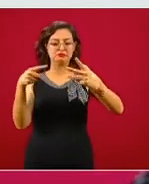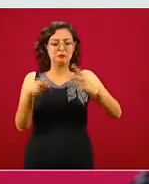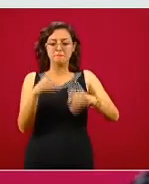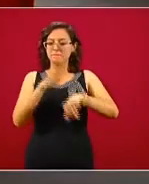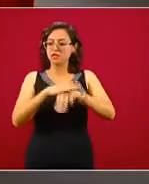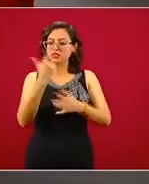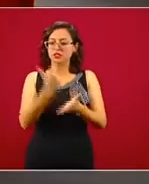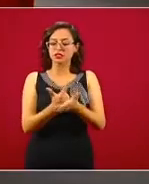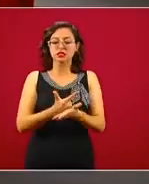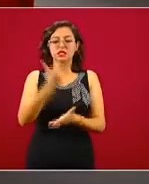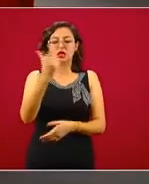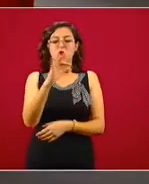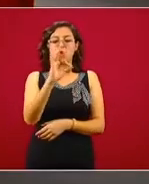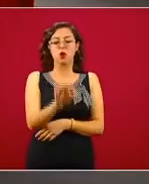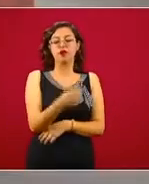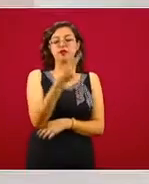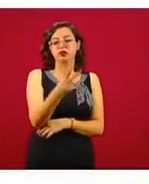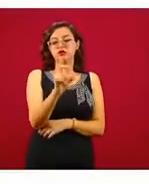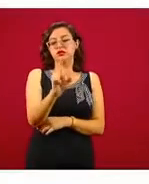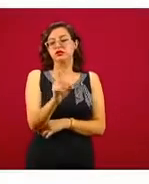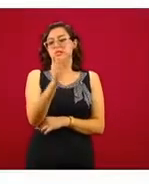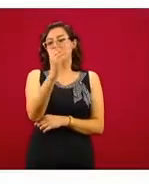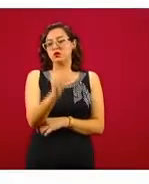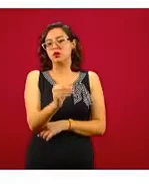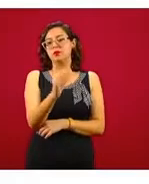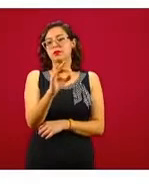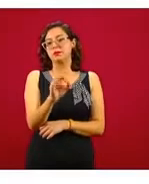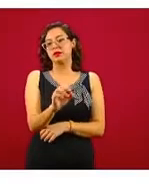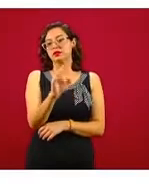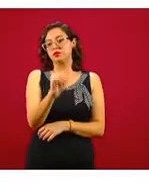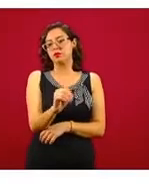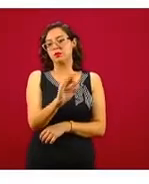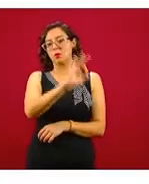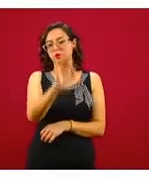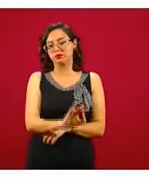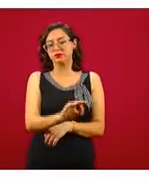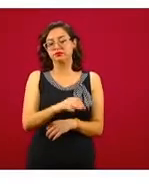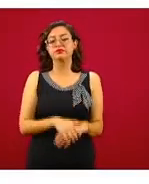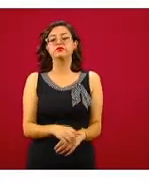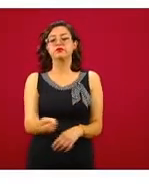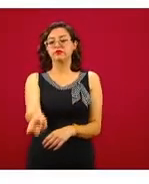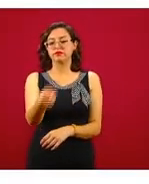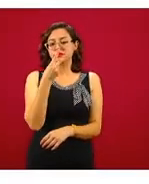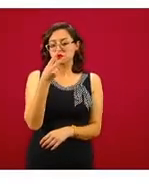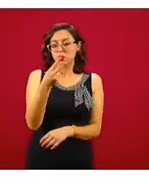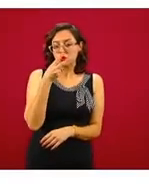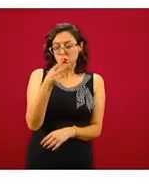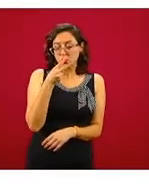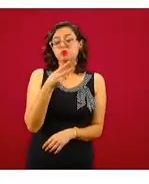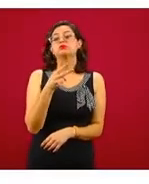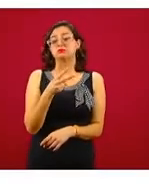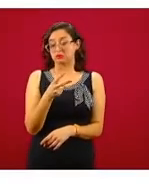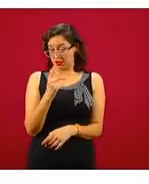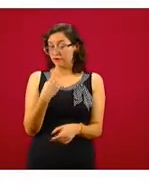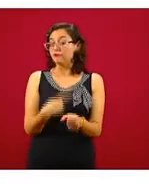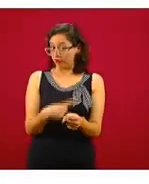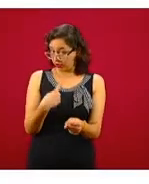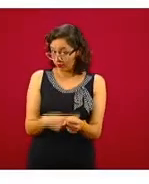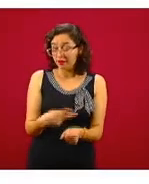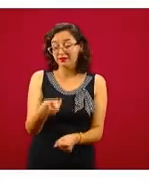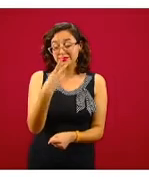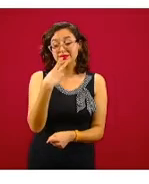for presenting complications when infected with COVID. So the leading three causes continue to be high blood